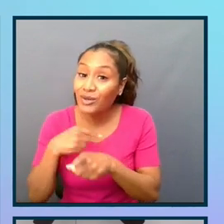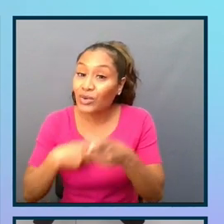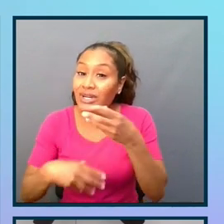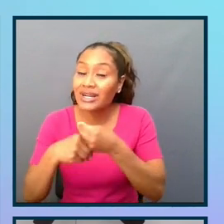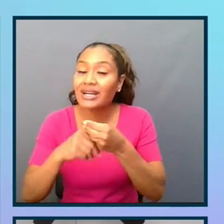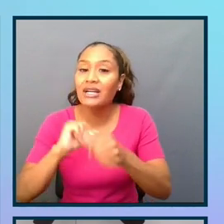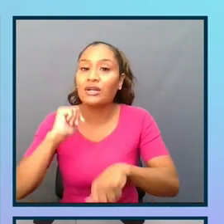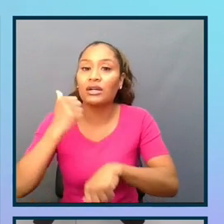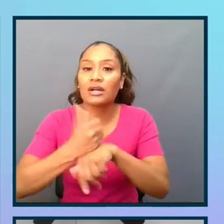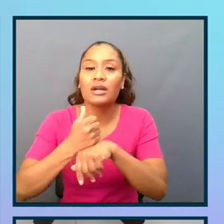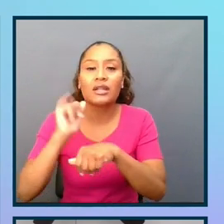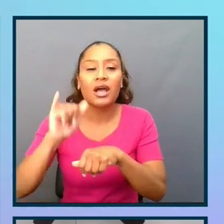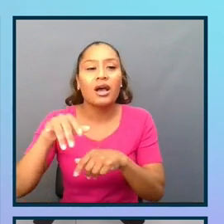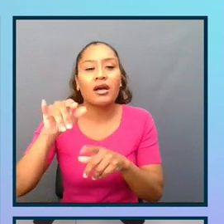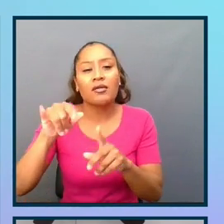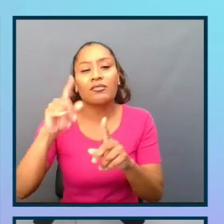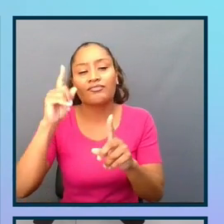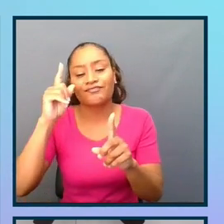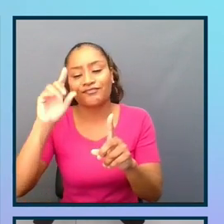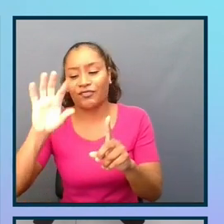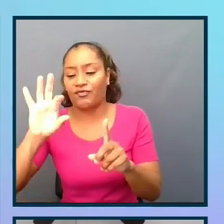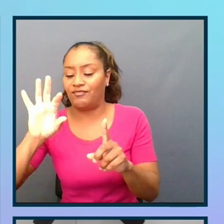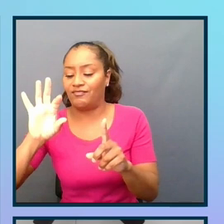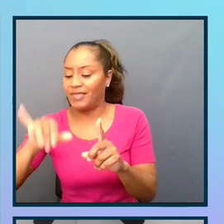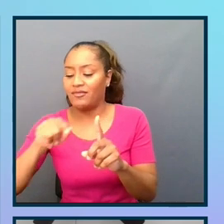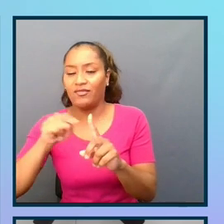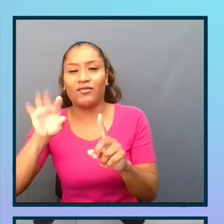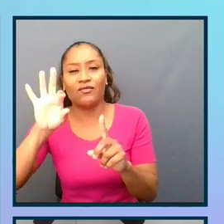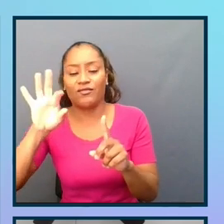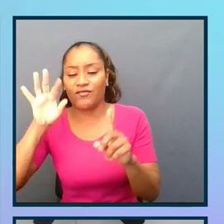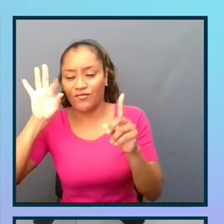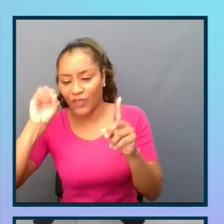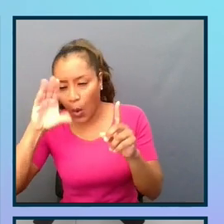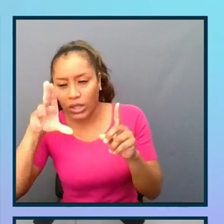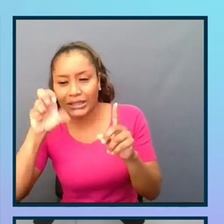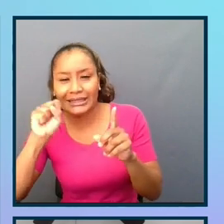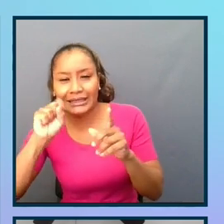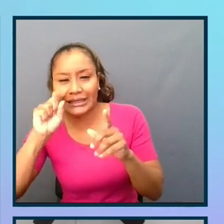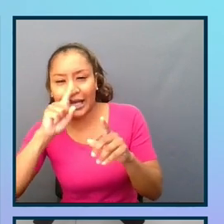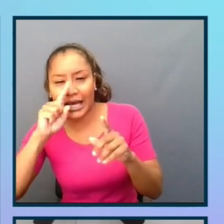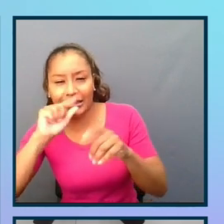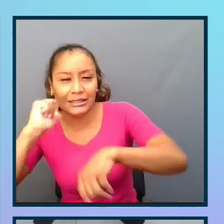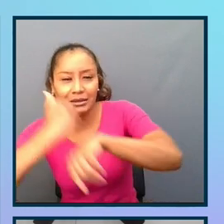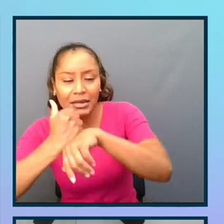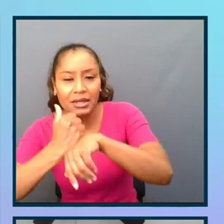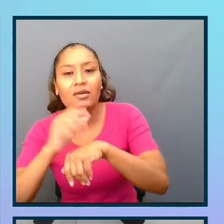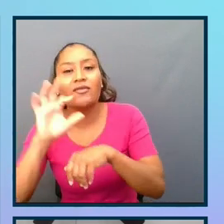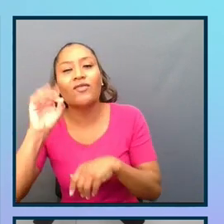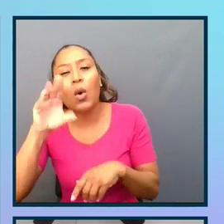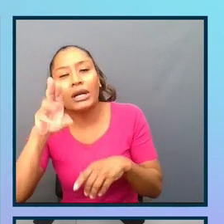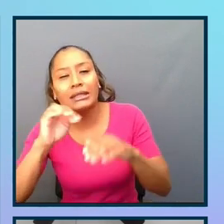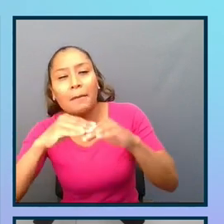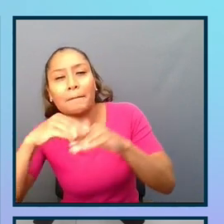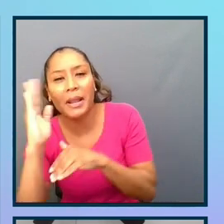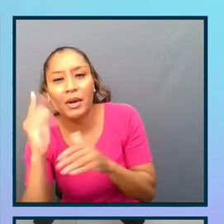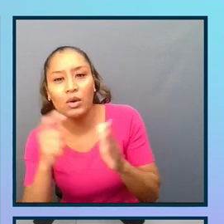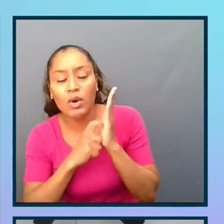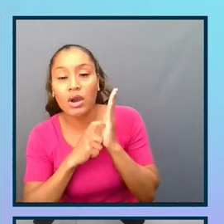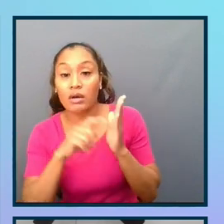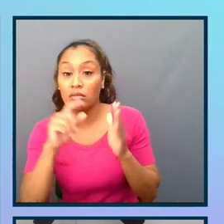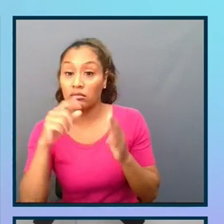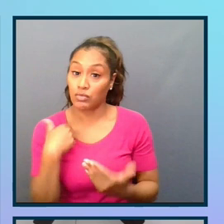focus indicator that will meet the future WCAG 2.2 focus visible minimum success criterion, another